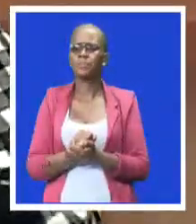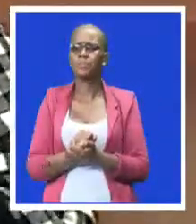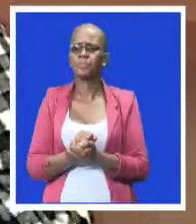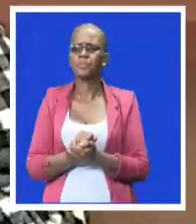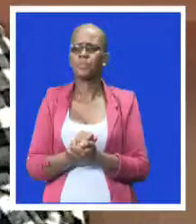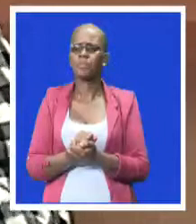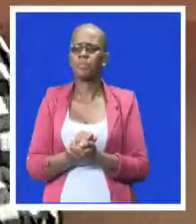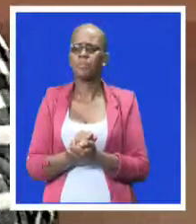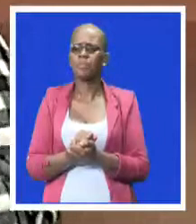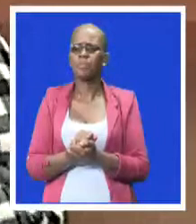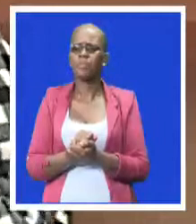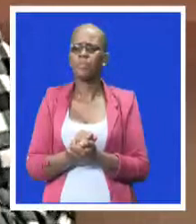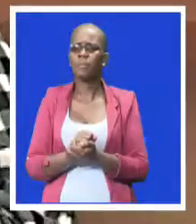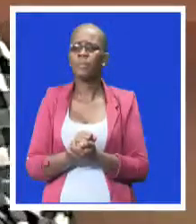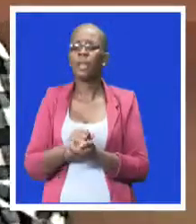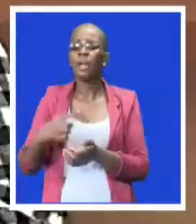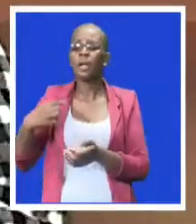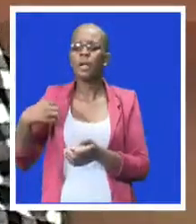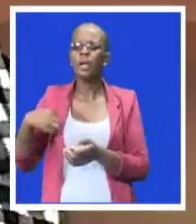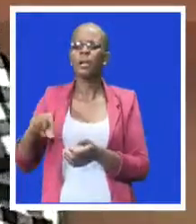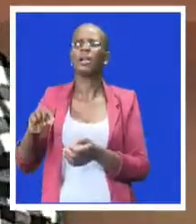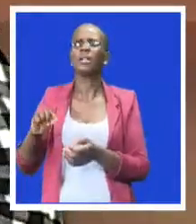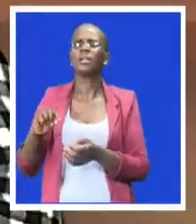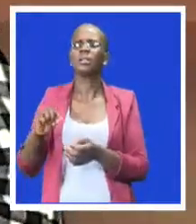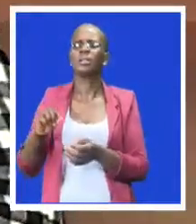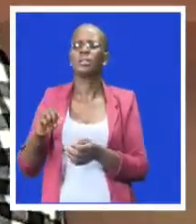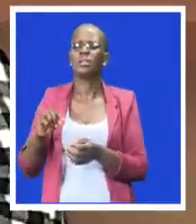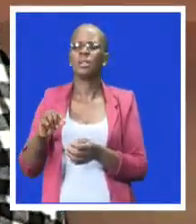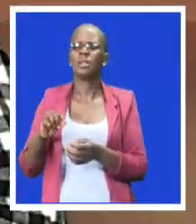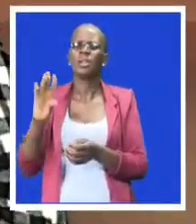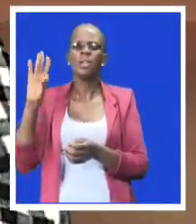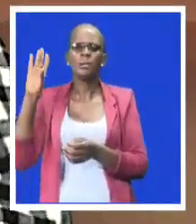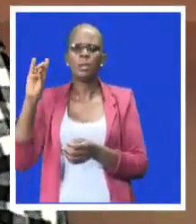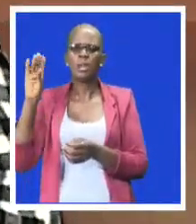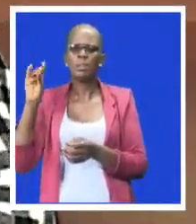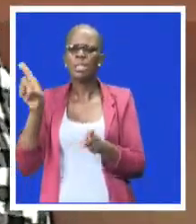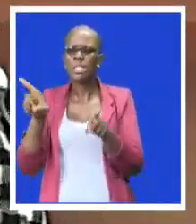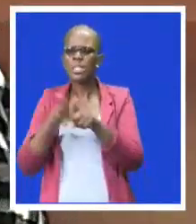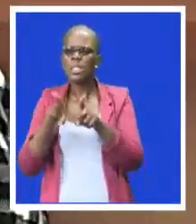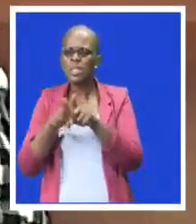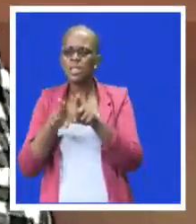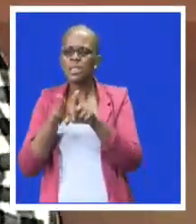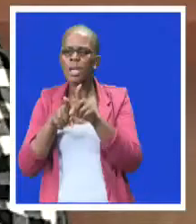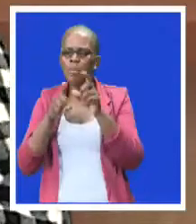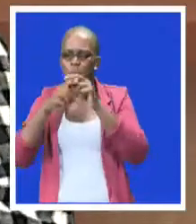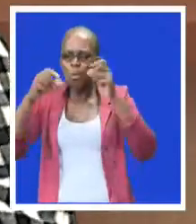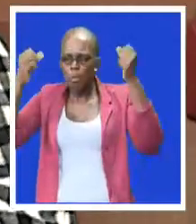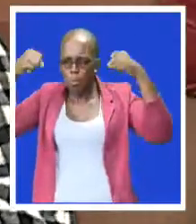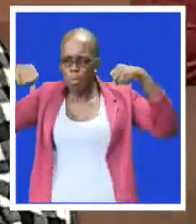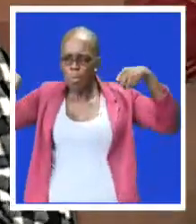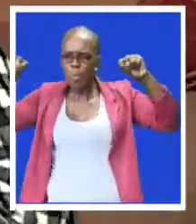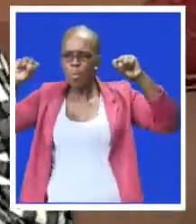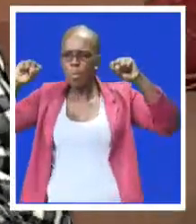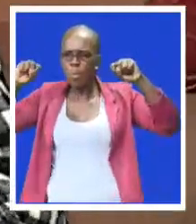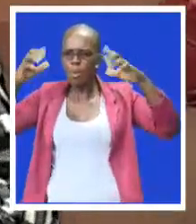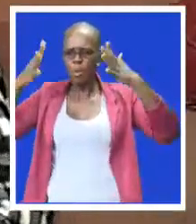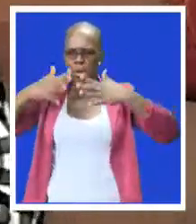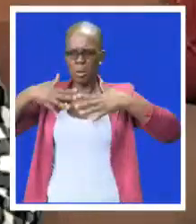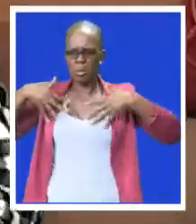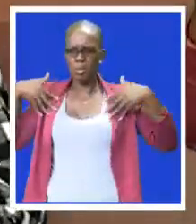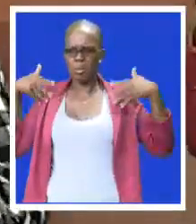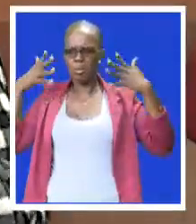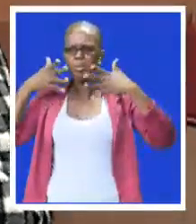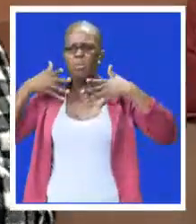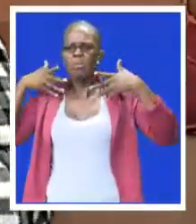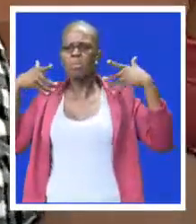bodies are covered with fur, just like the cow, the lion, and also the